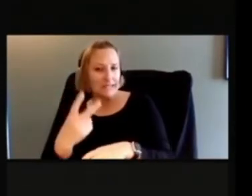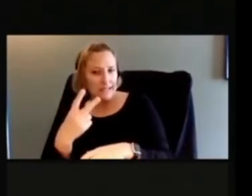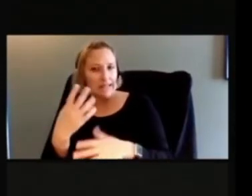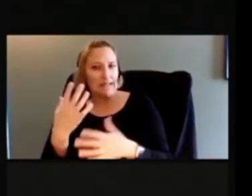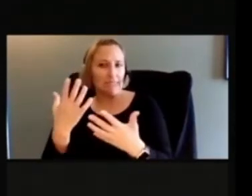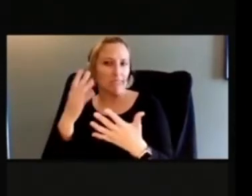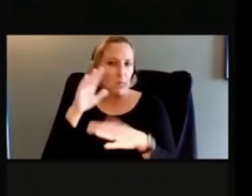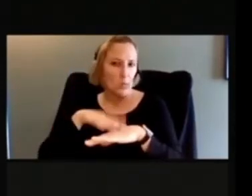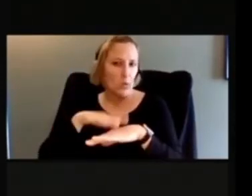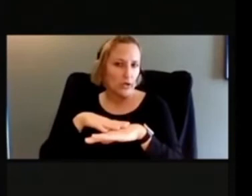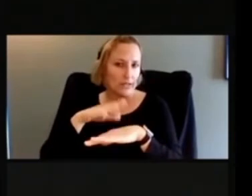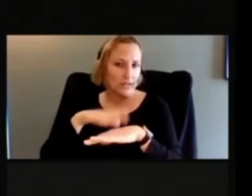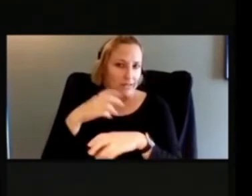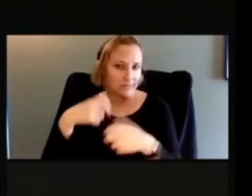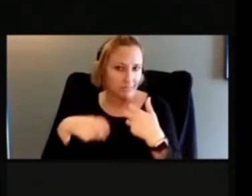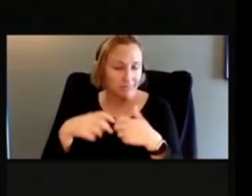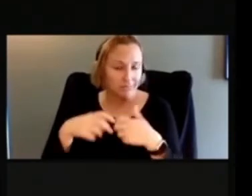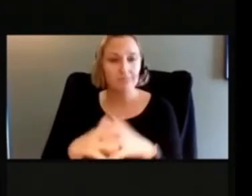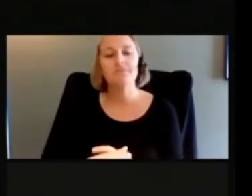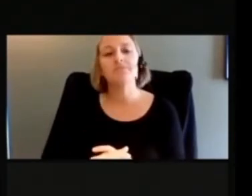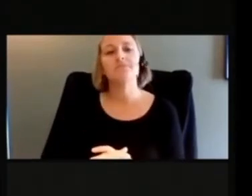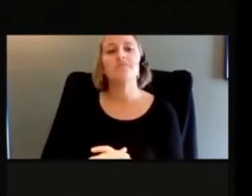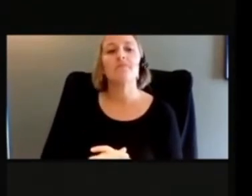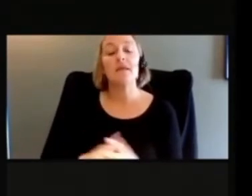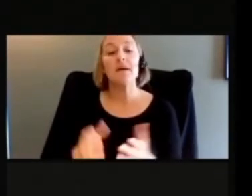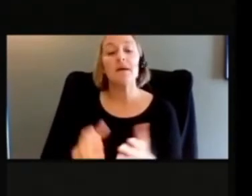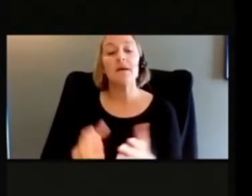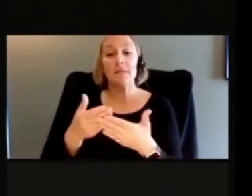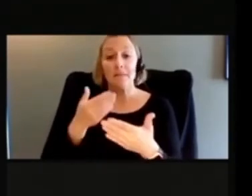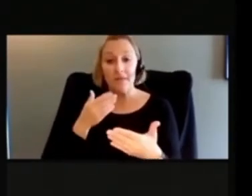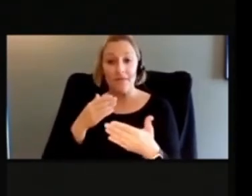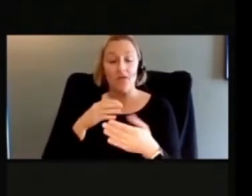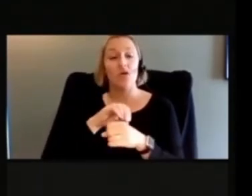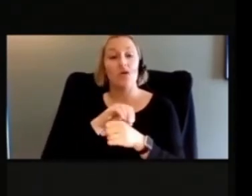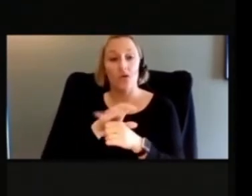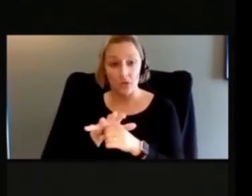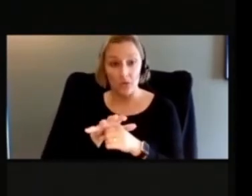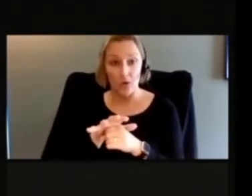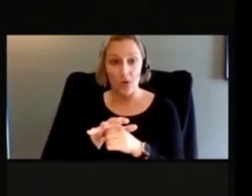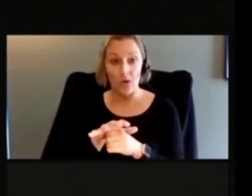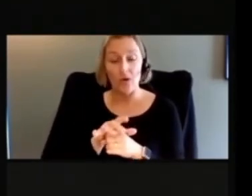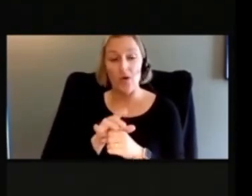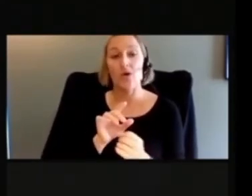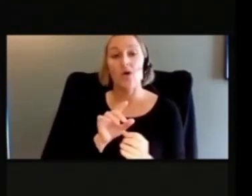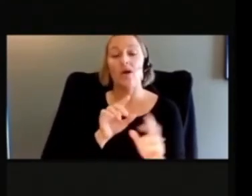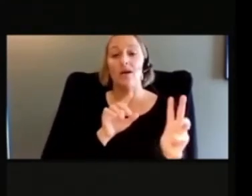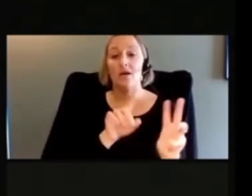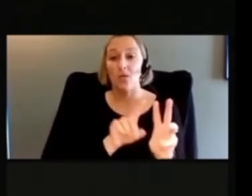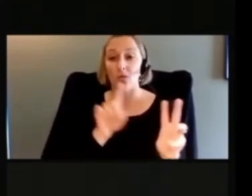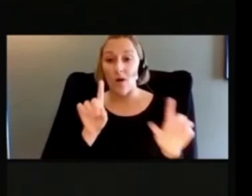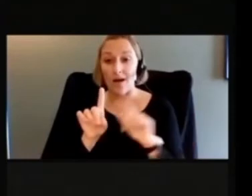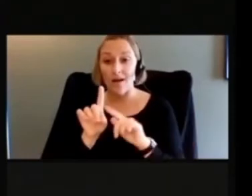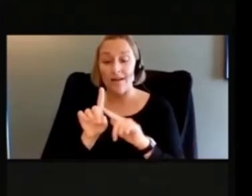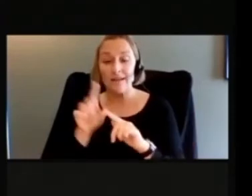So before the pandemic, 1 in 6 children faced a mental health condition, right? So it's depression,